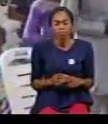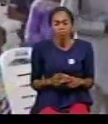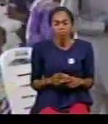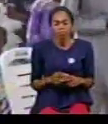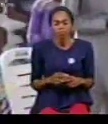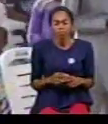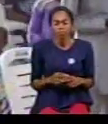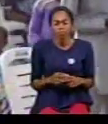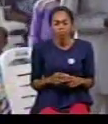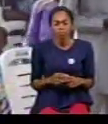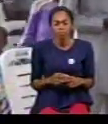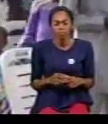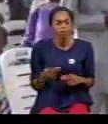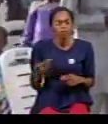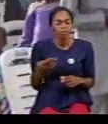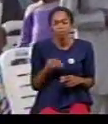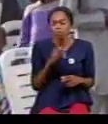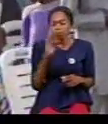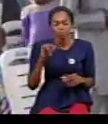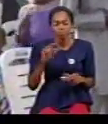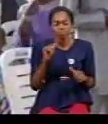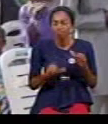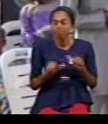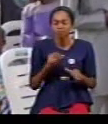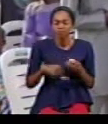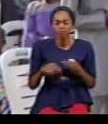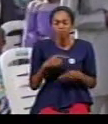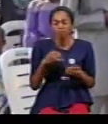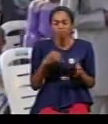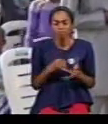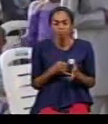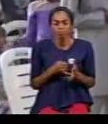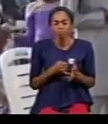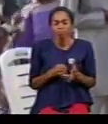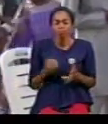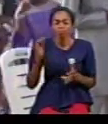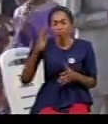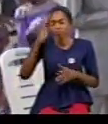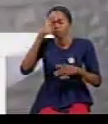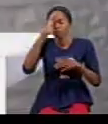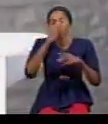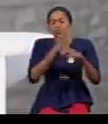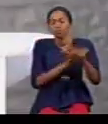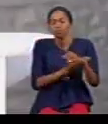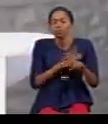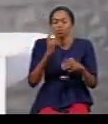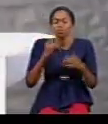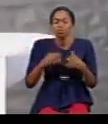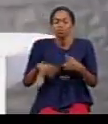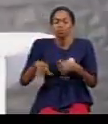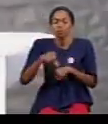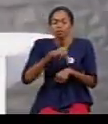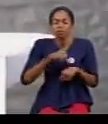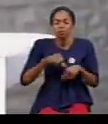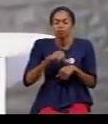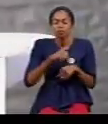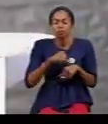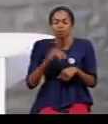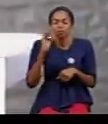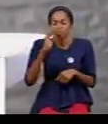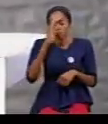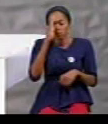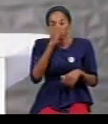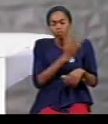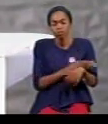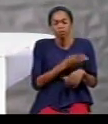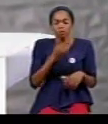There's no doubt about it. Your servant, you have anointed him. Your servant, you have